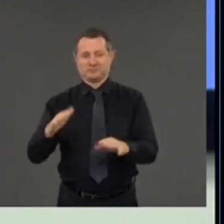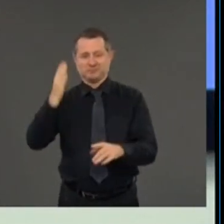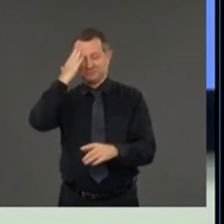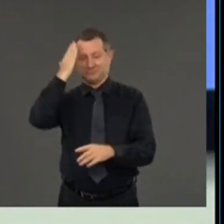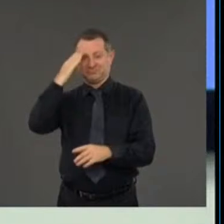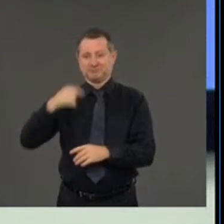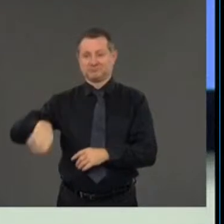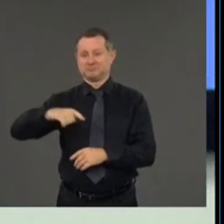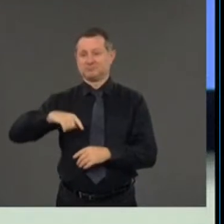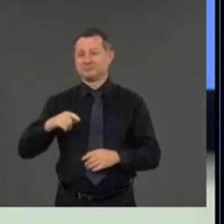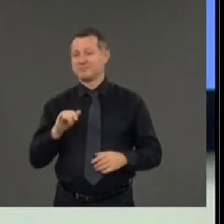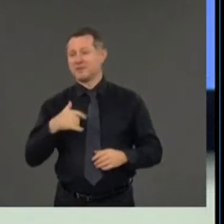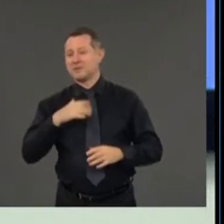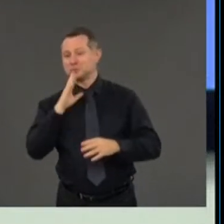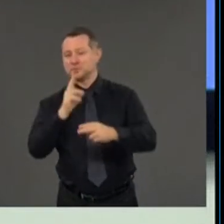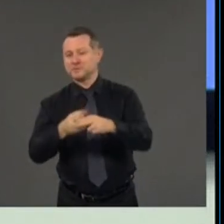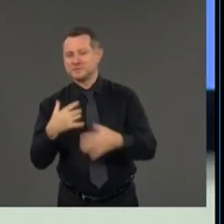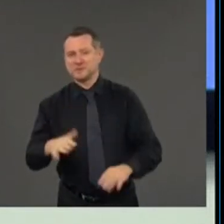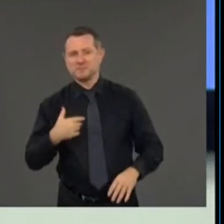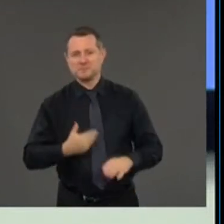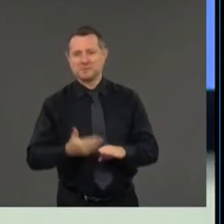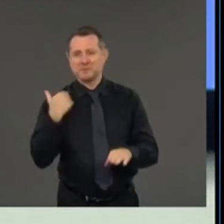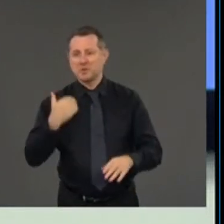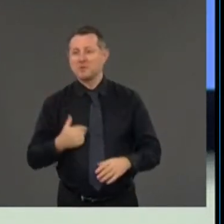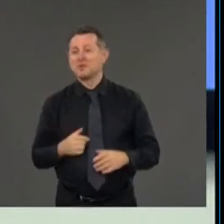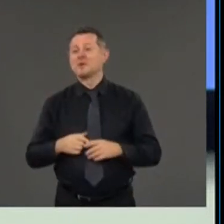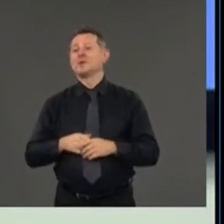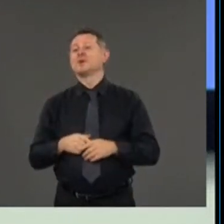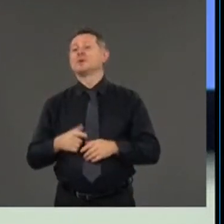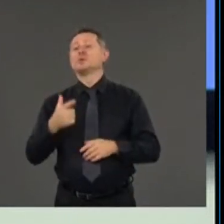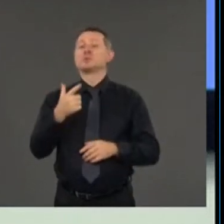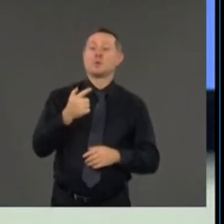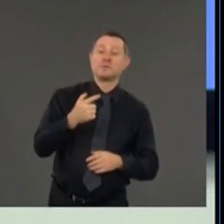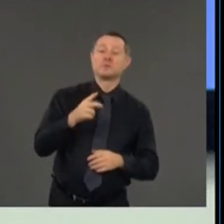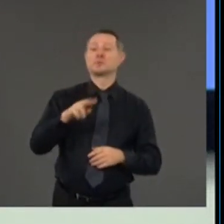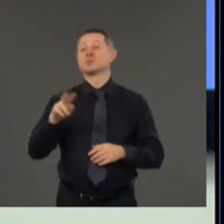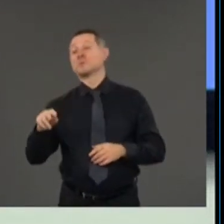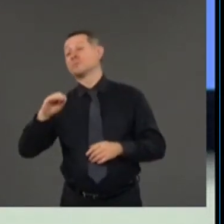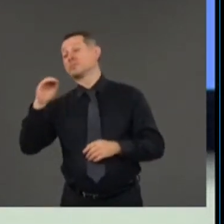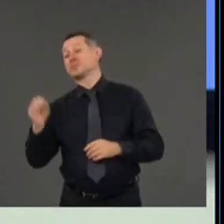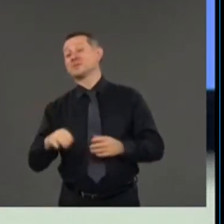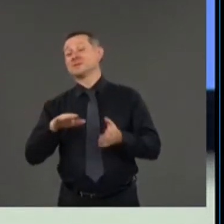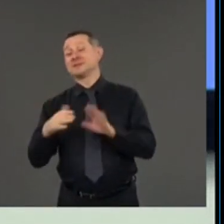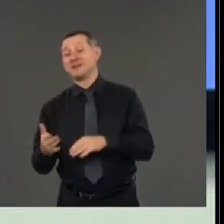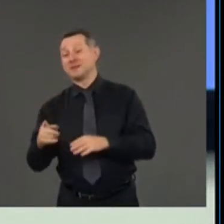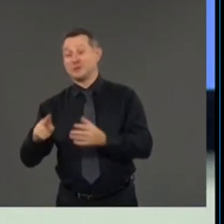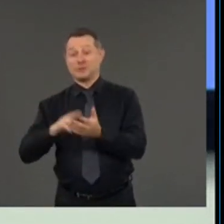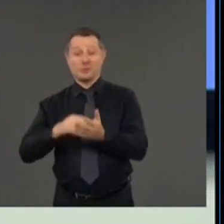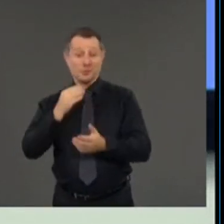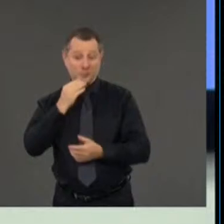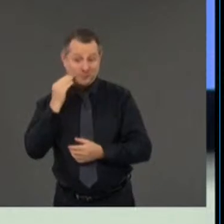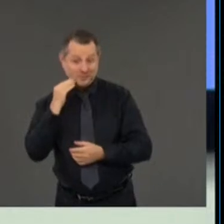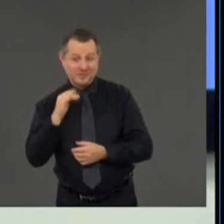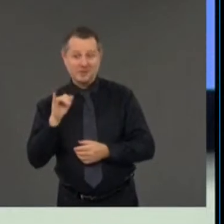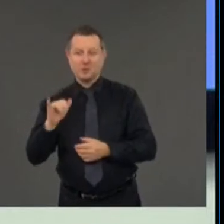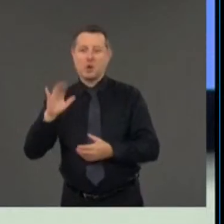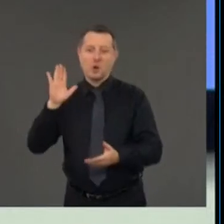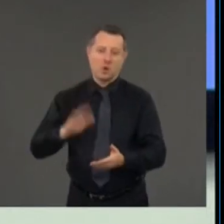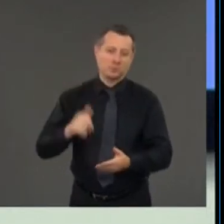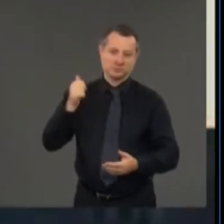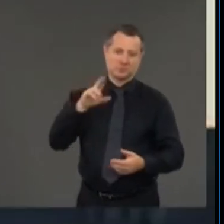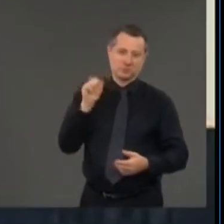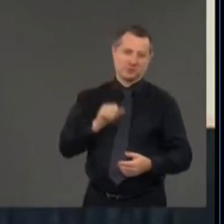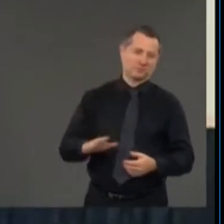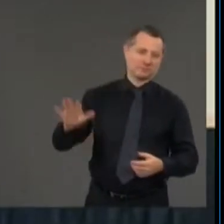we mentioned before, we have had 22% of our deaths are in the nursing homes, which is essentially the lowest in the nation. Other